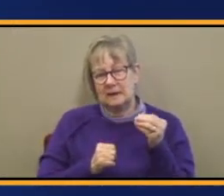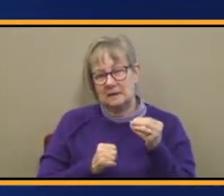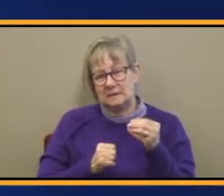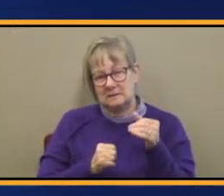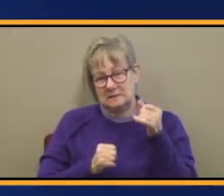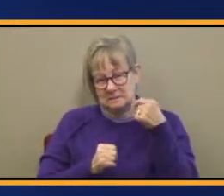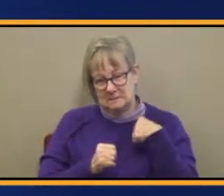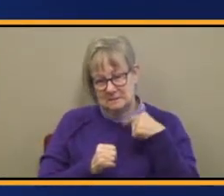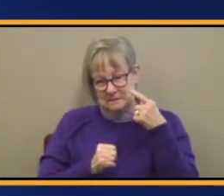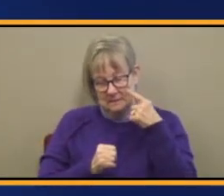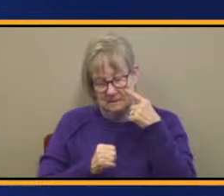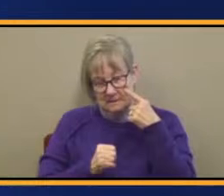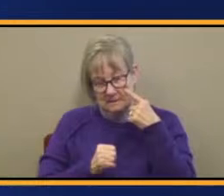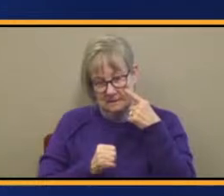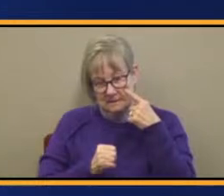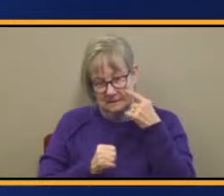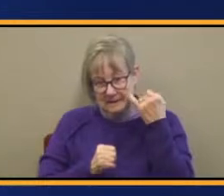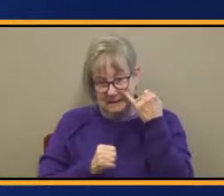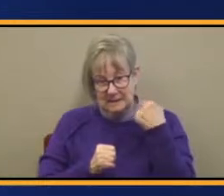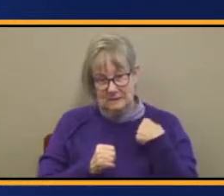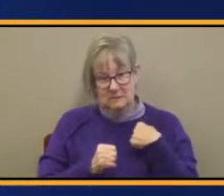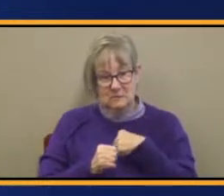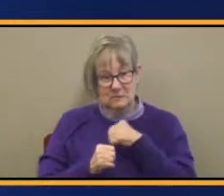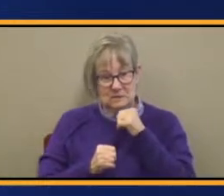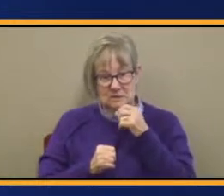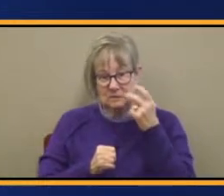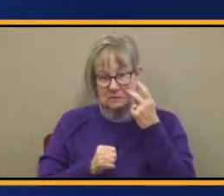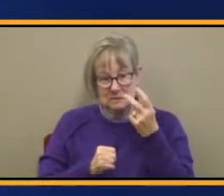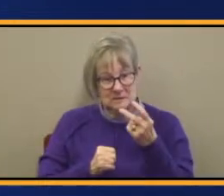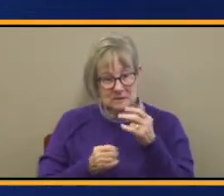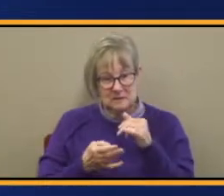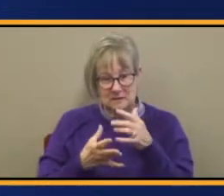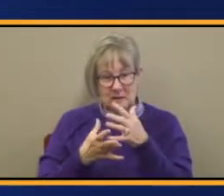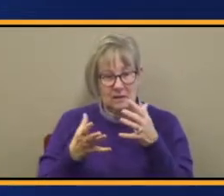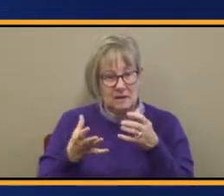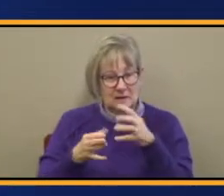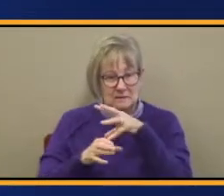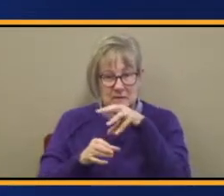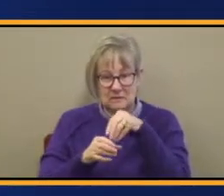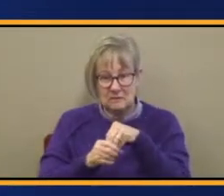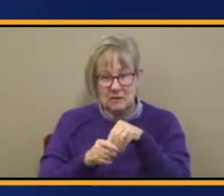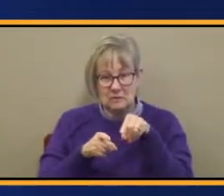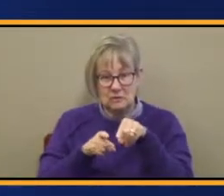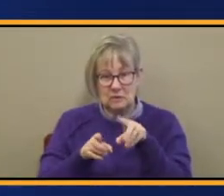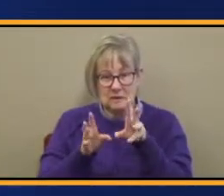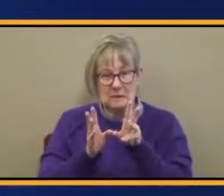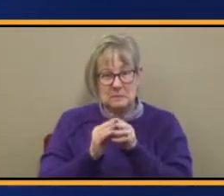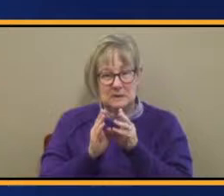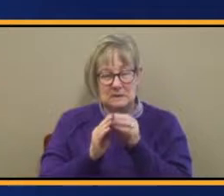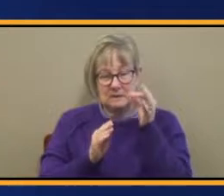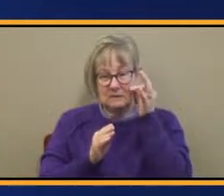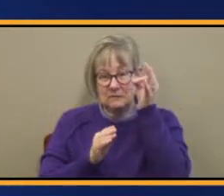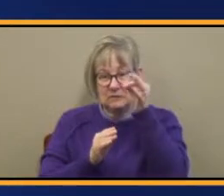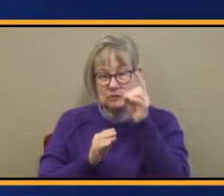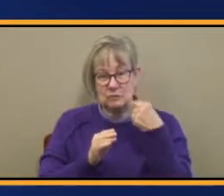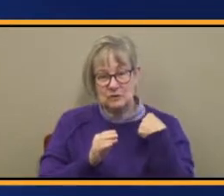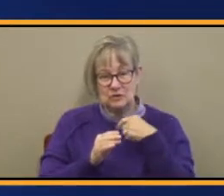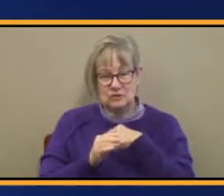I think that if we don't see that there's a lot of engagement during these meetings into the future, we should